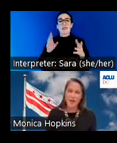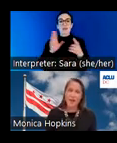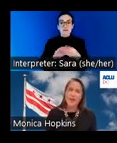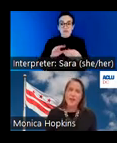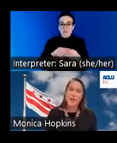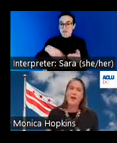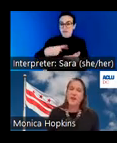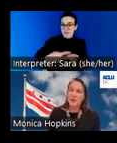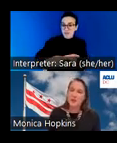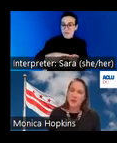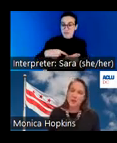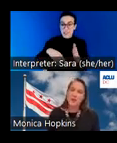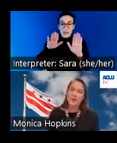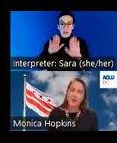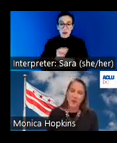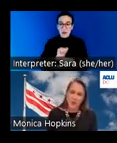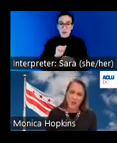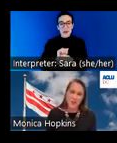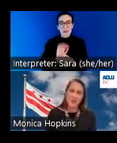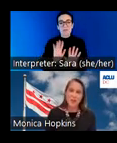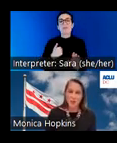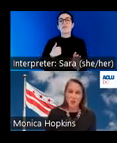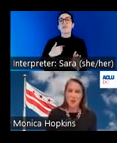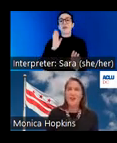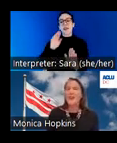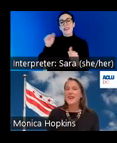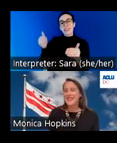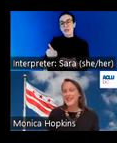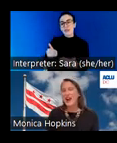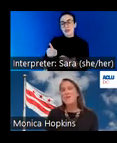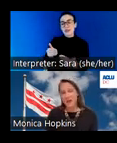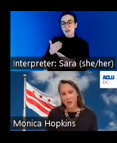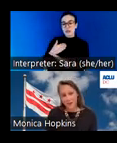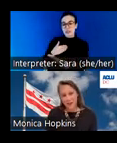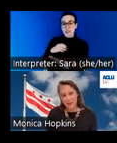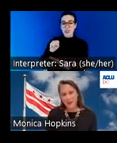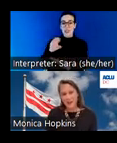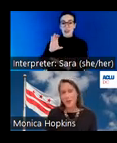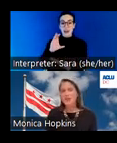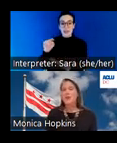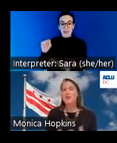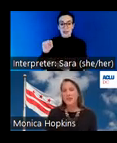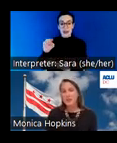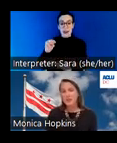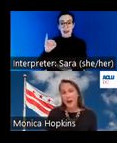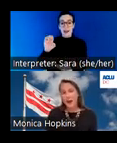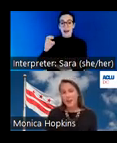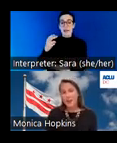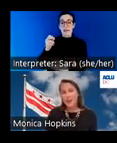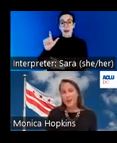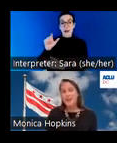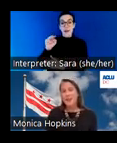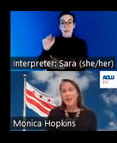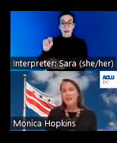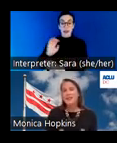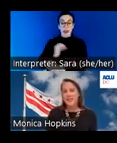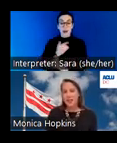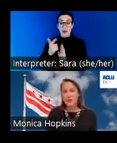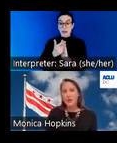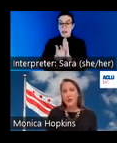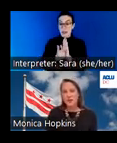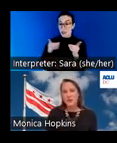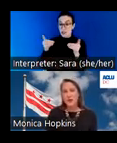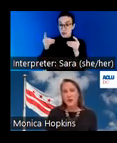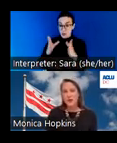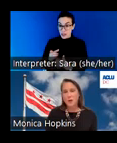work. So I'll introduce you first to Scott Michaelman, who is our legal director, to